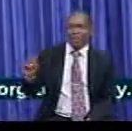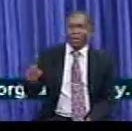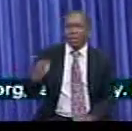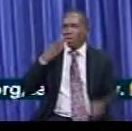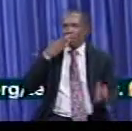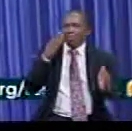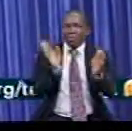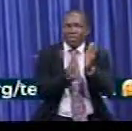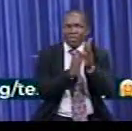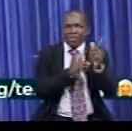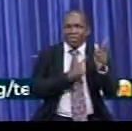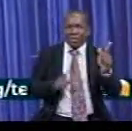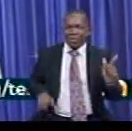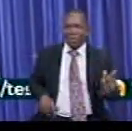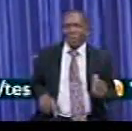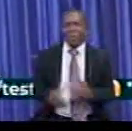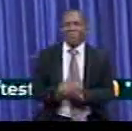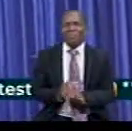Praise the Lord.